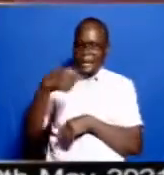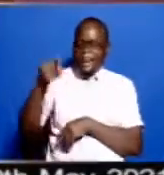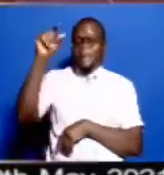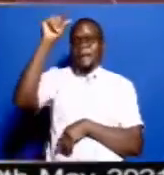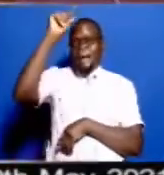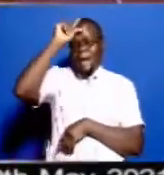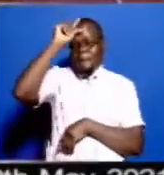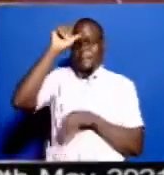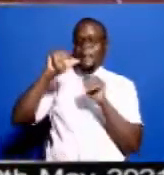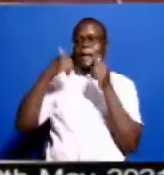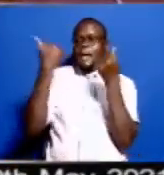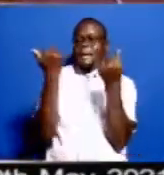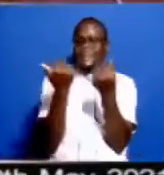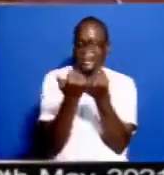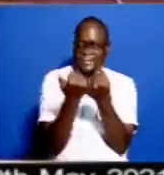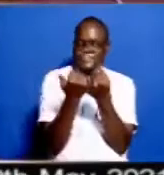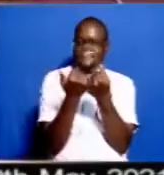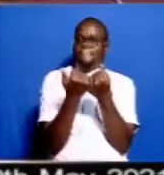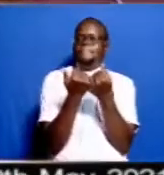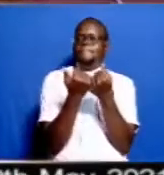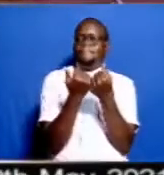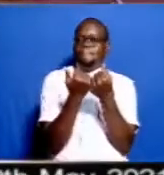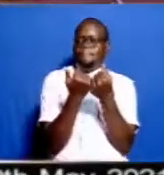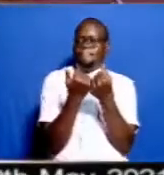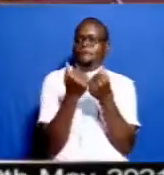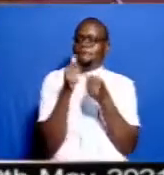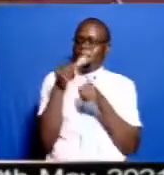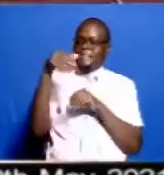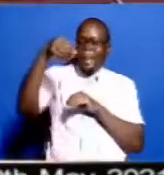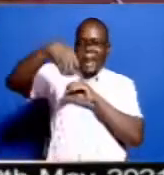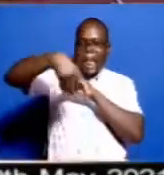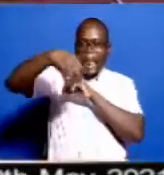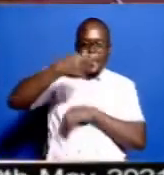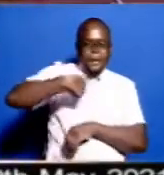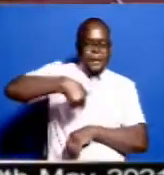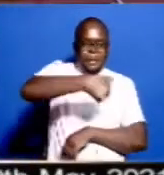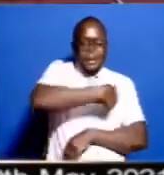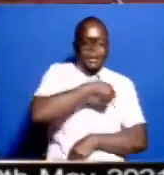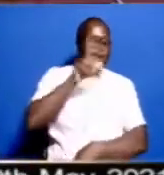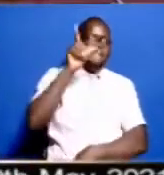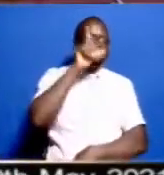agencies. The regulations were well explained to us, and